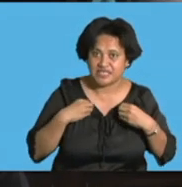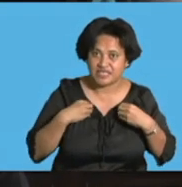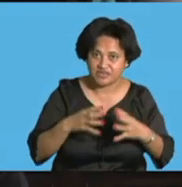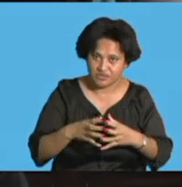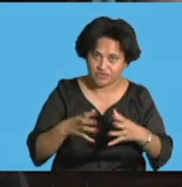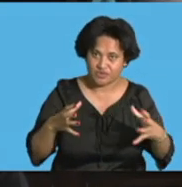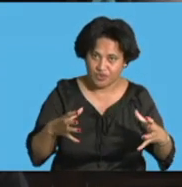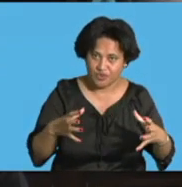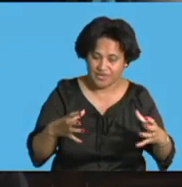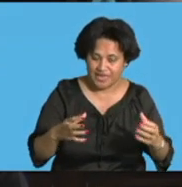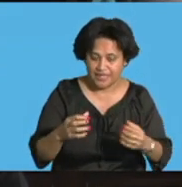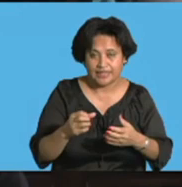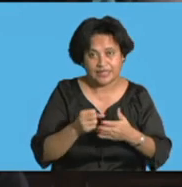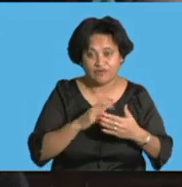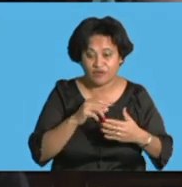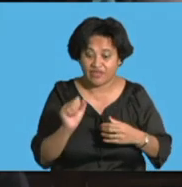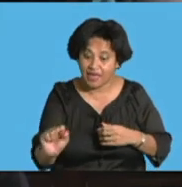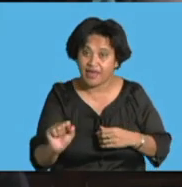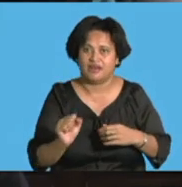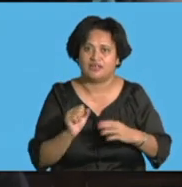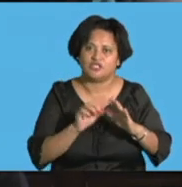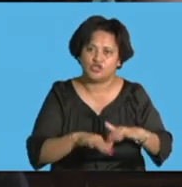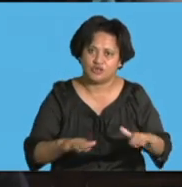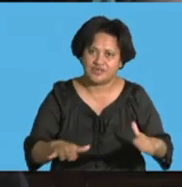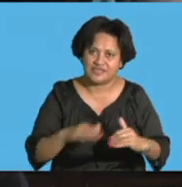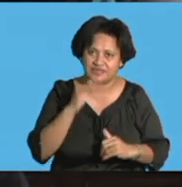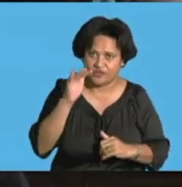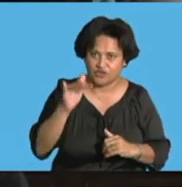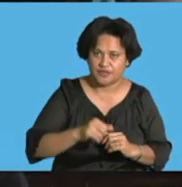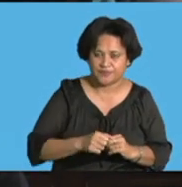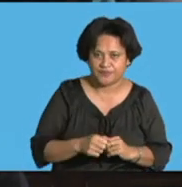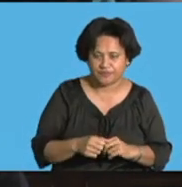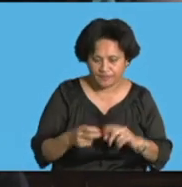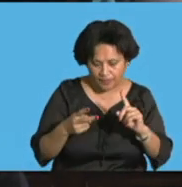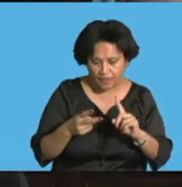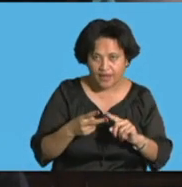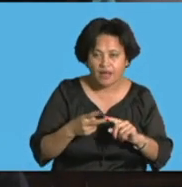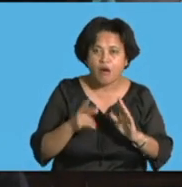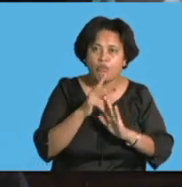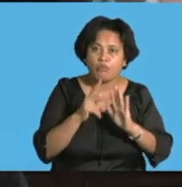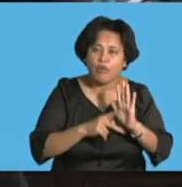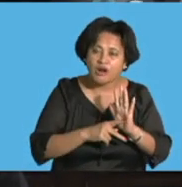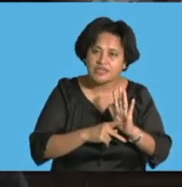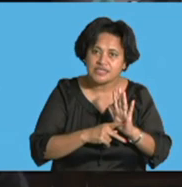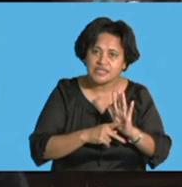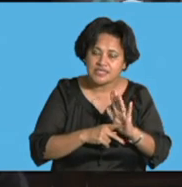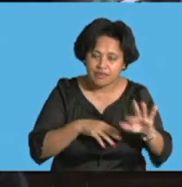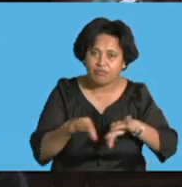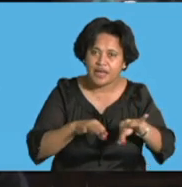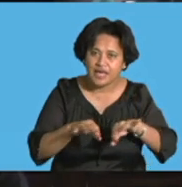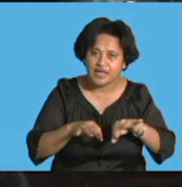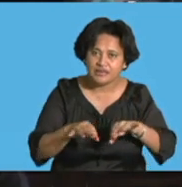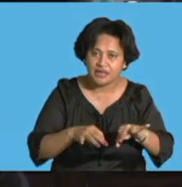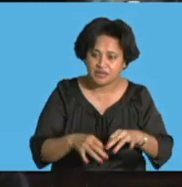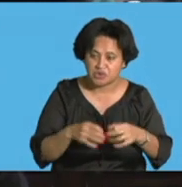future. Mr. Speaker, sir, policy initiatives such as export income deduction and the 100%